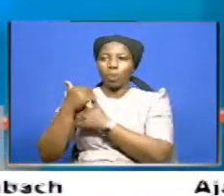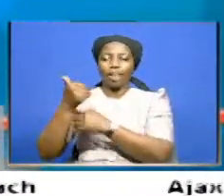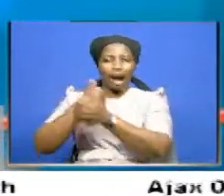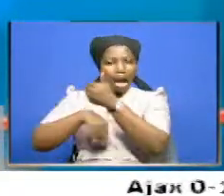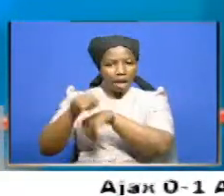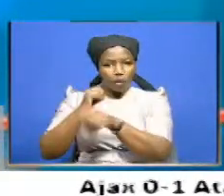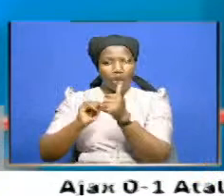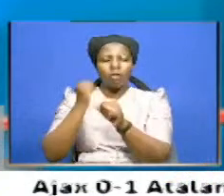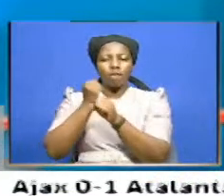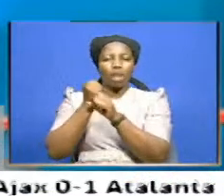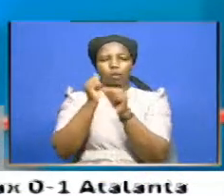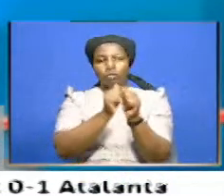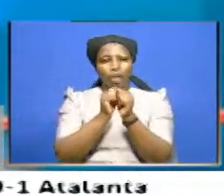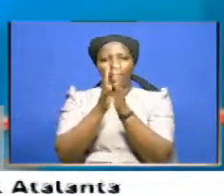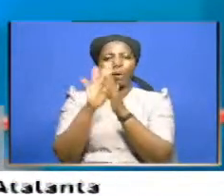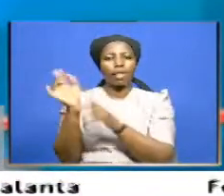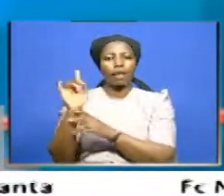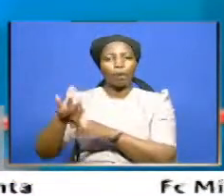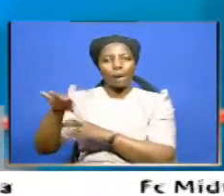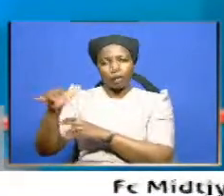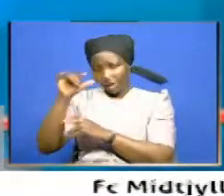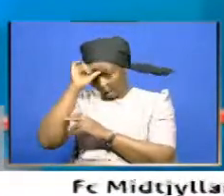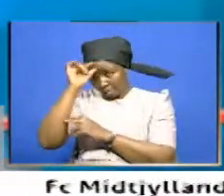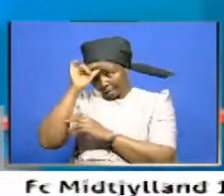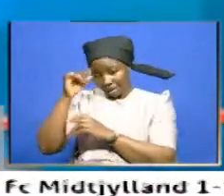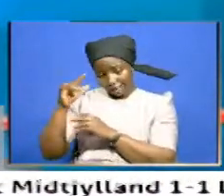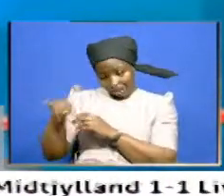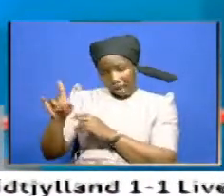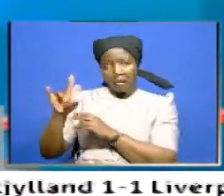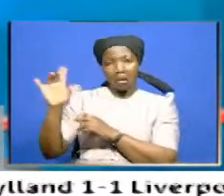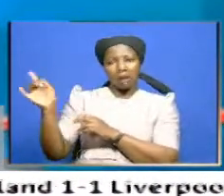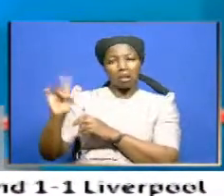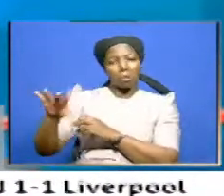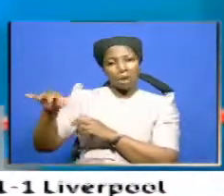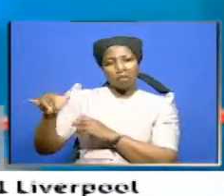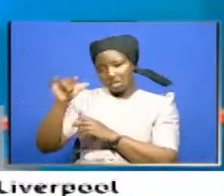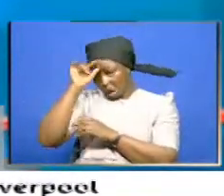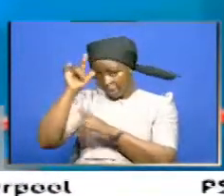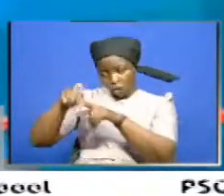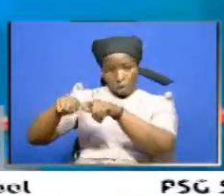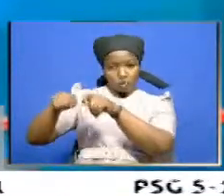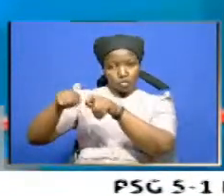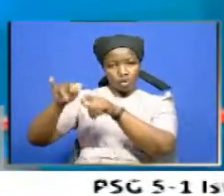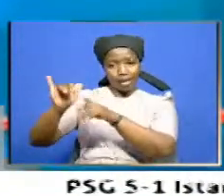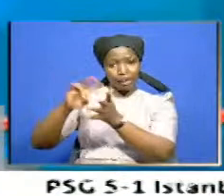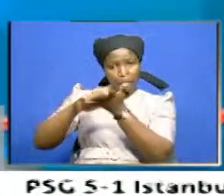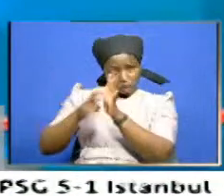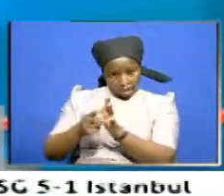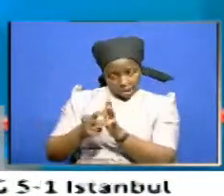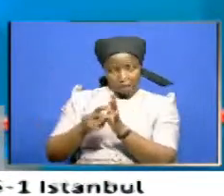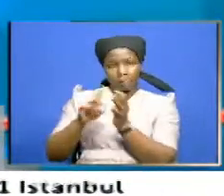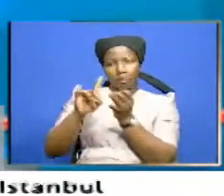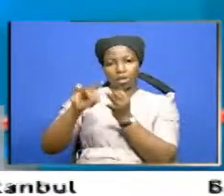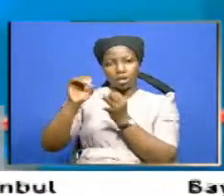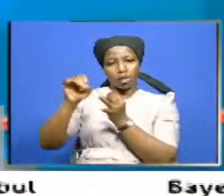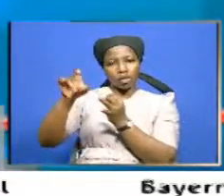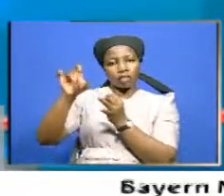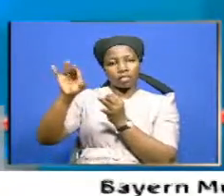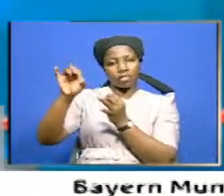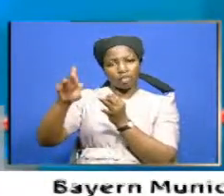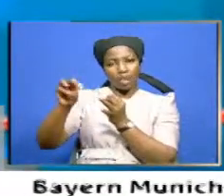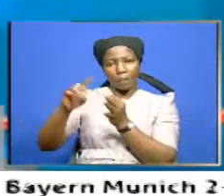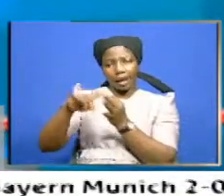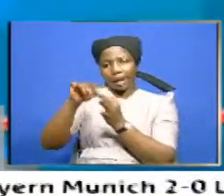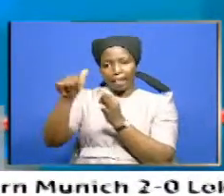Nairobi. And actually, it's driven by the county government of Nairobi. And Oxfam and other organizations basically just